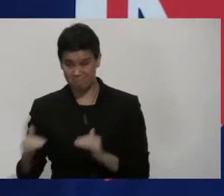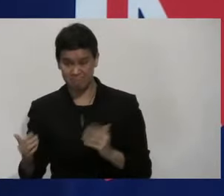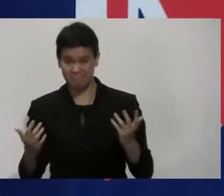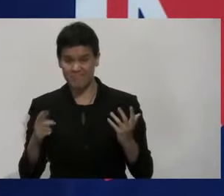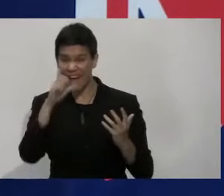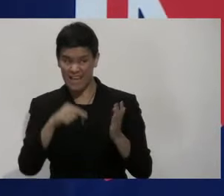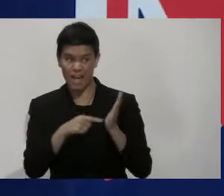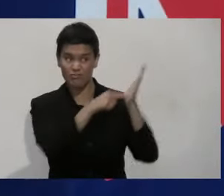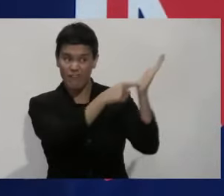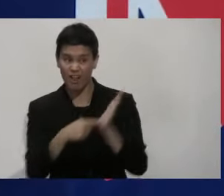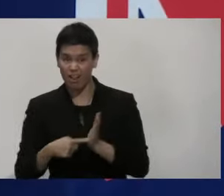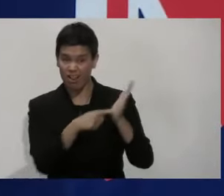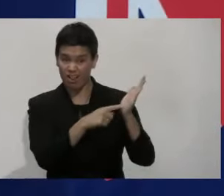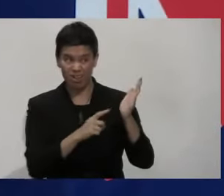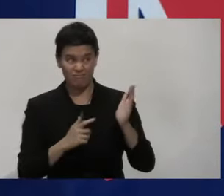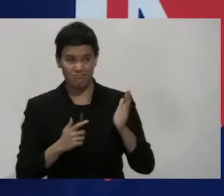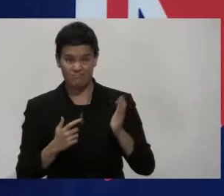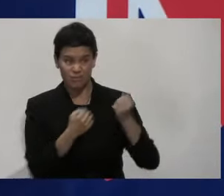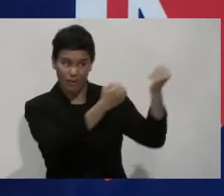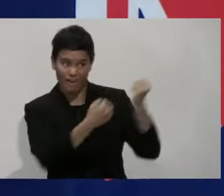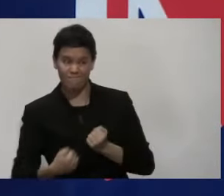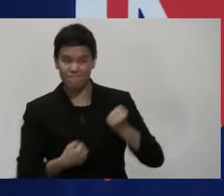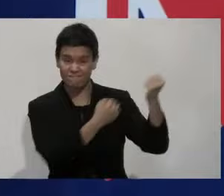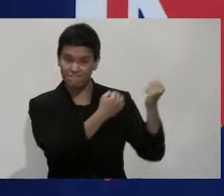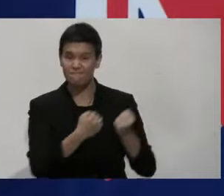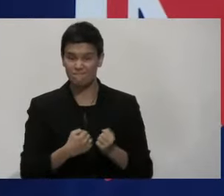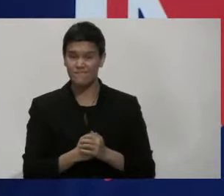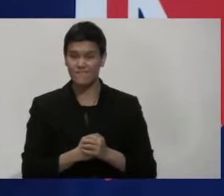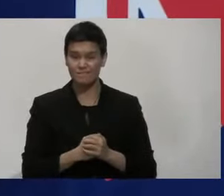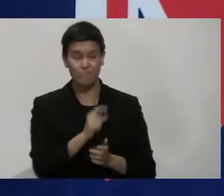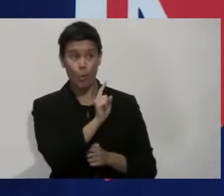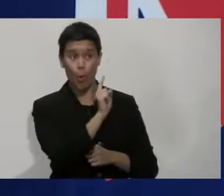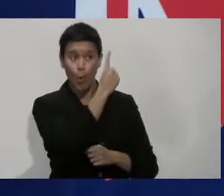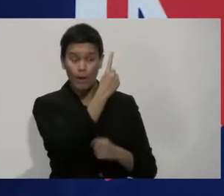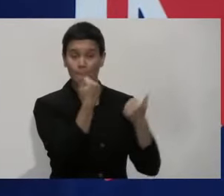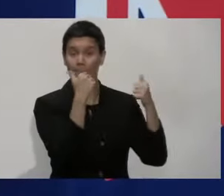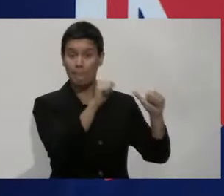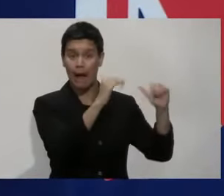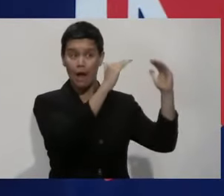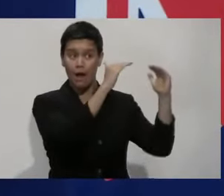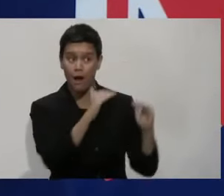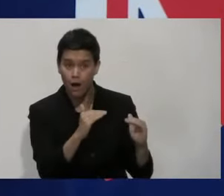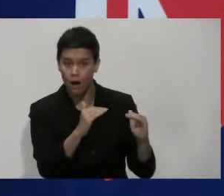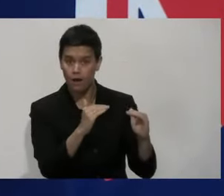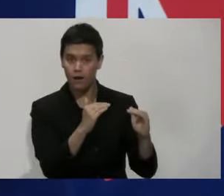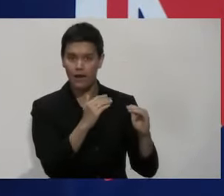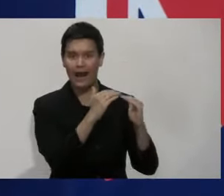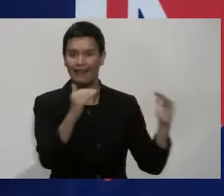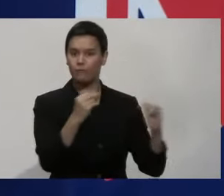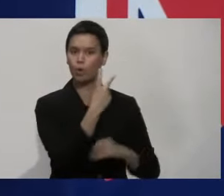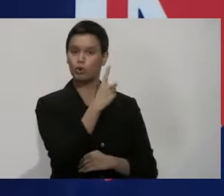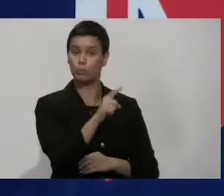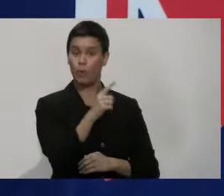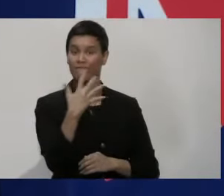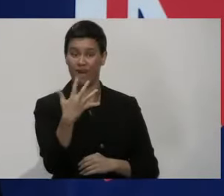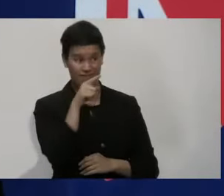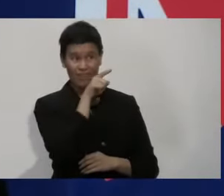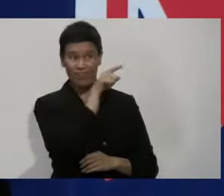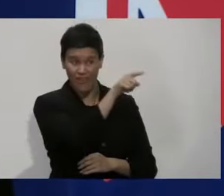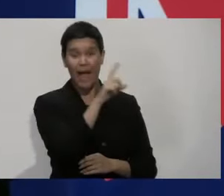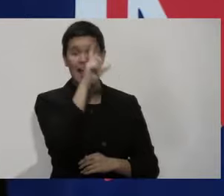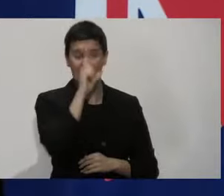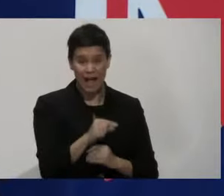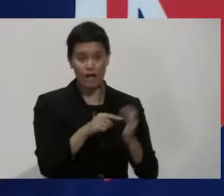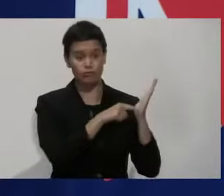want to enter and leave Auckland once it is at level 2 from Sunday night, and many others who want to